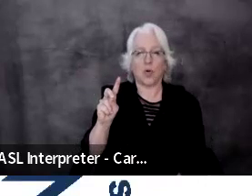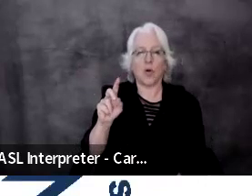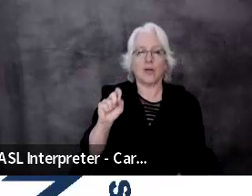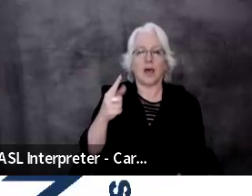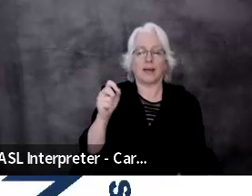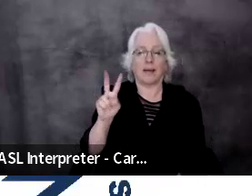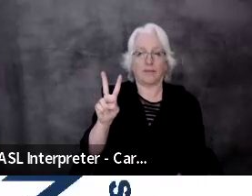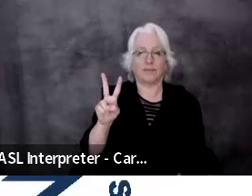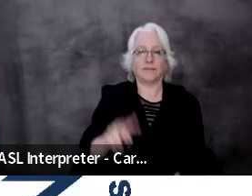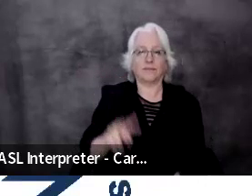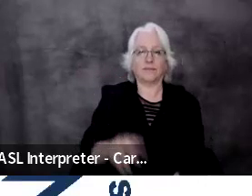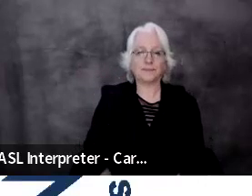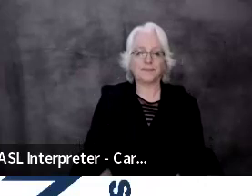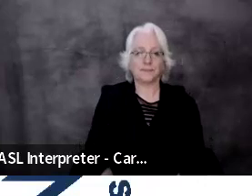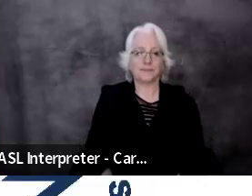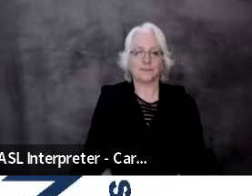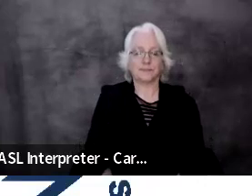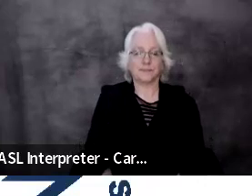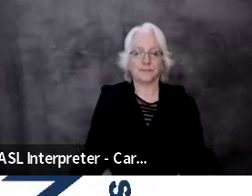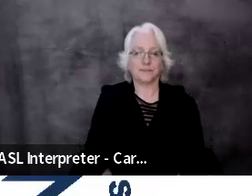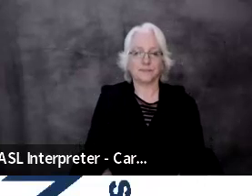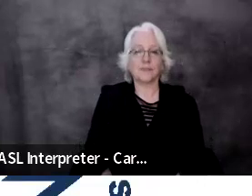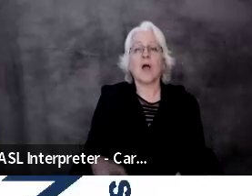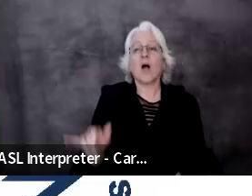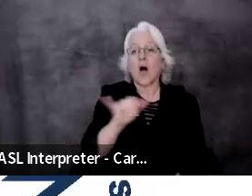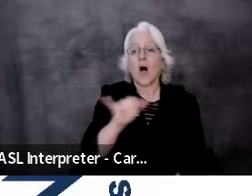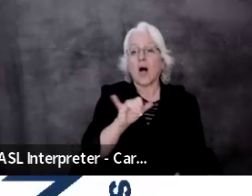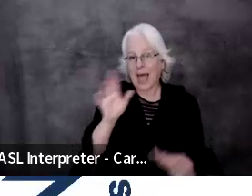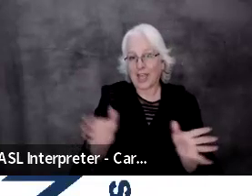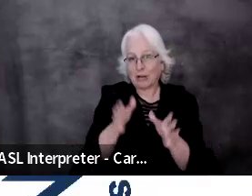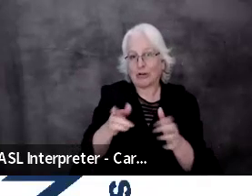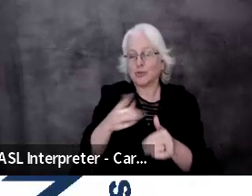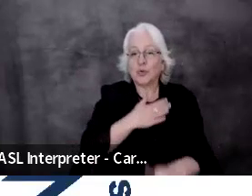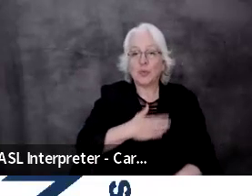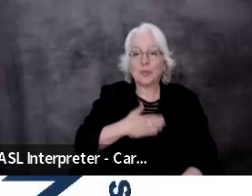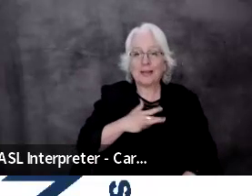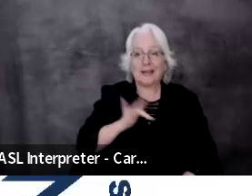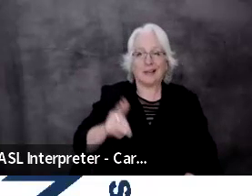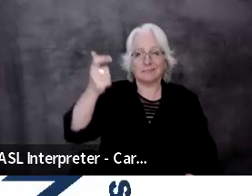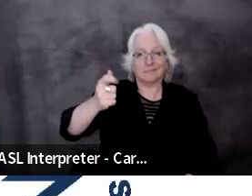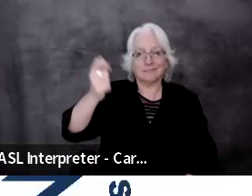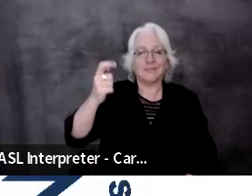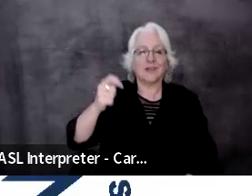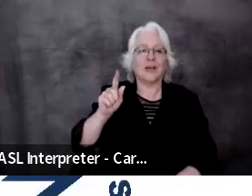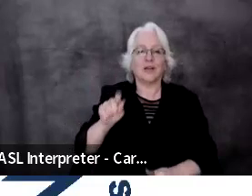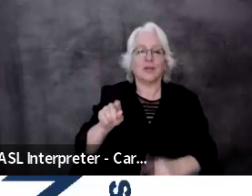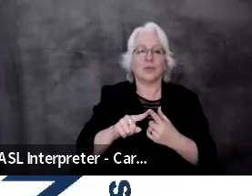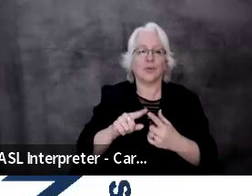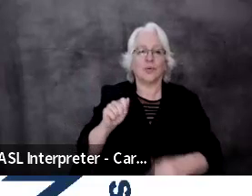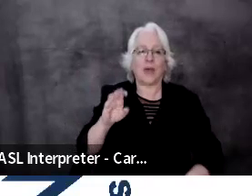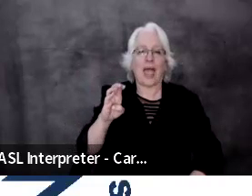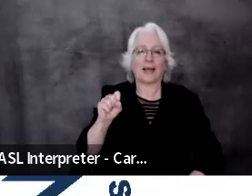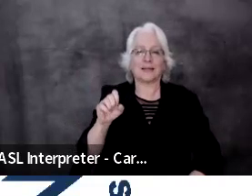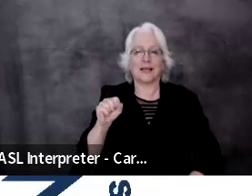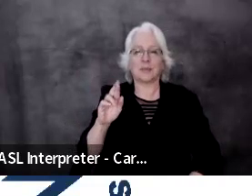www.access-board.gov. I also encourage you to please subscribe to Access Board News